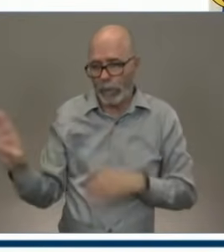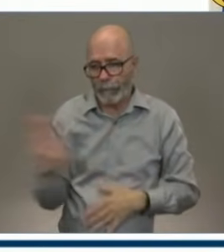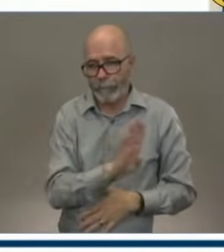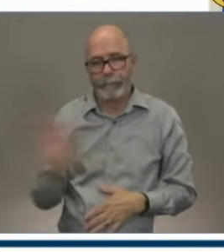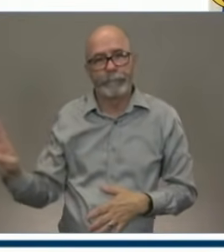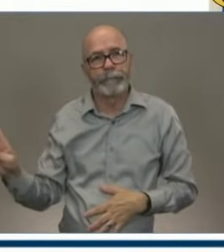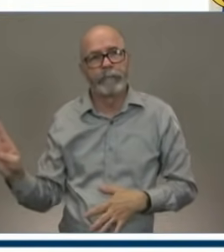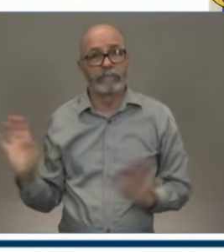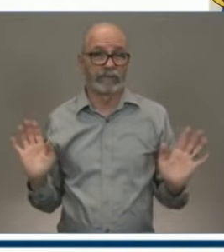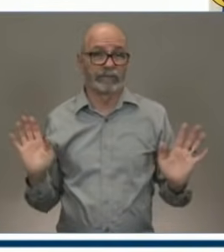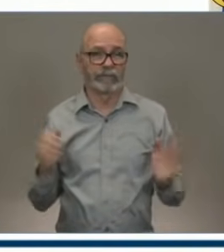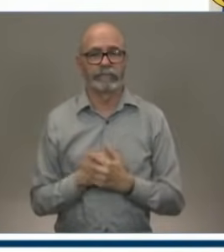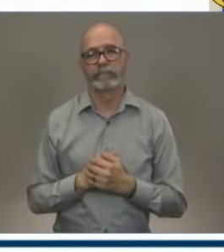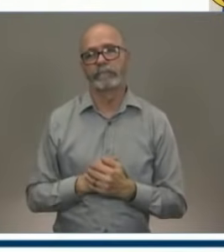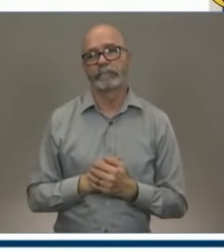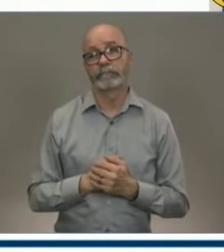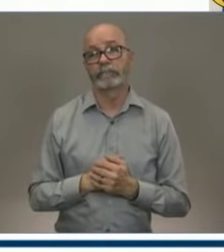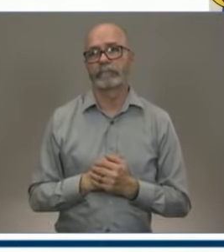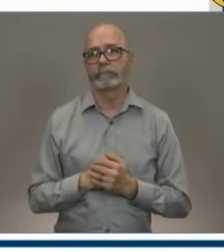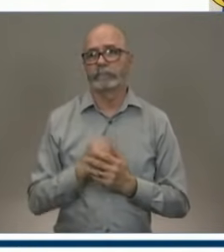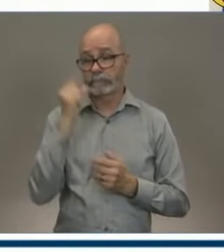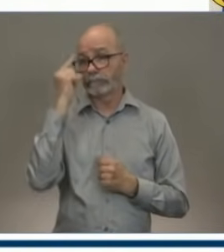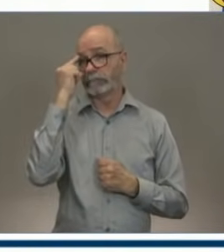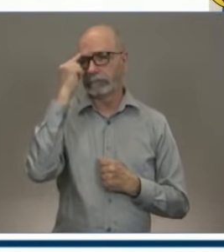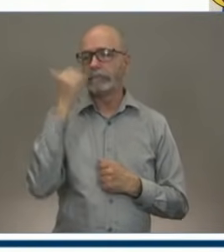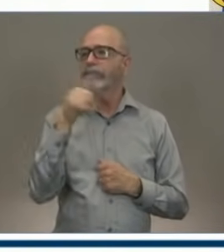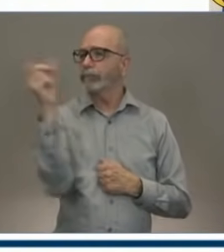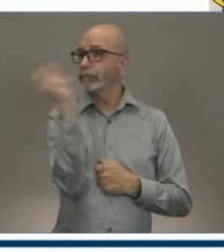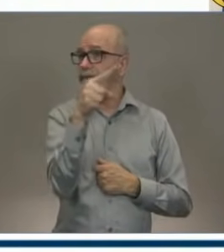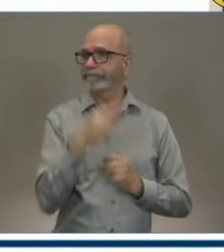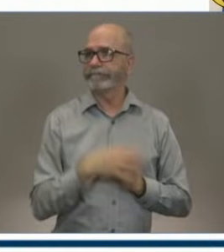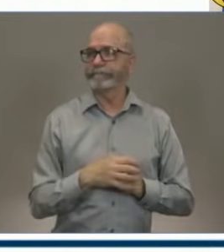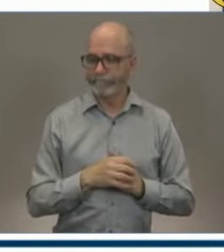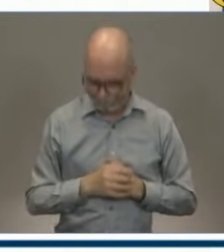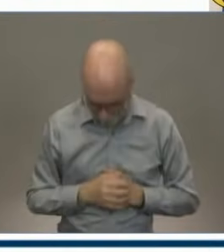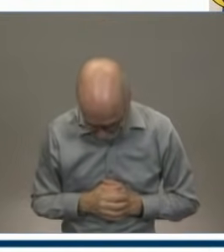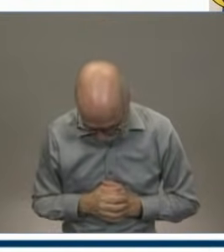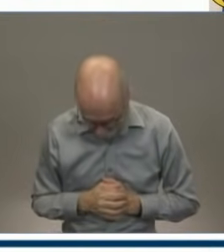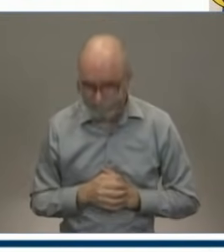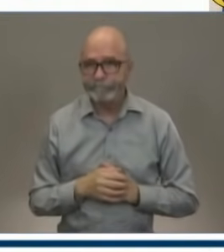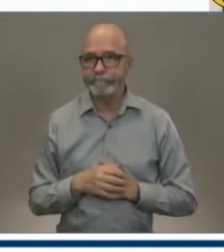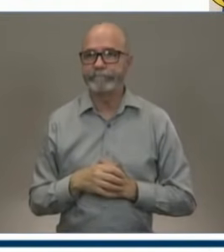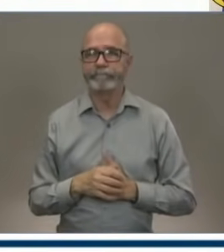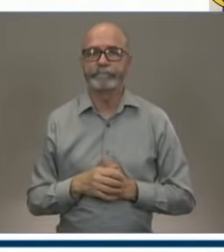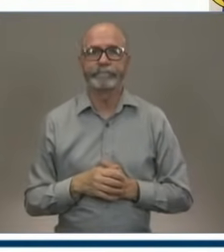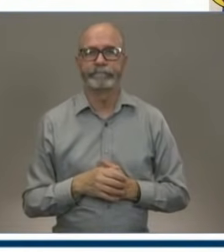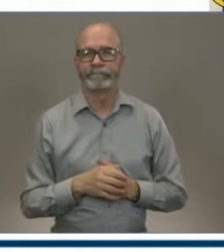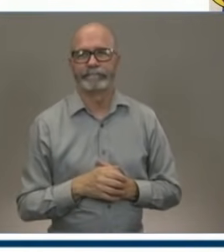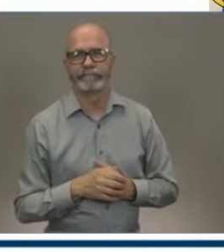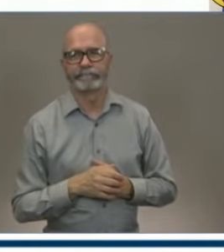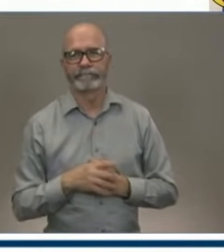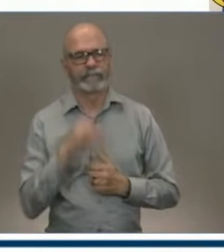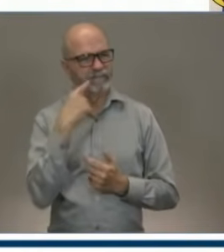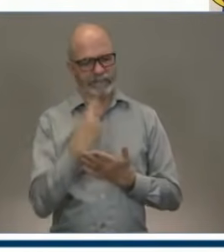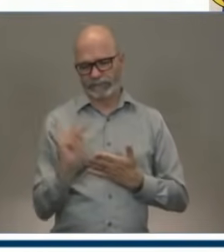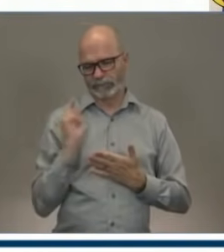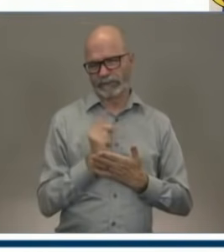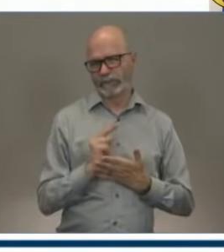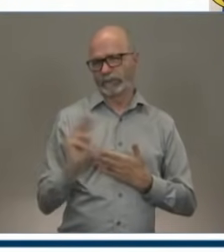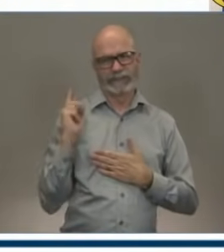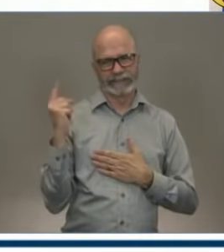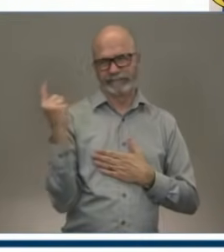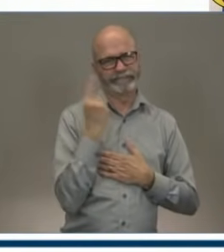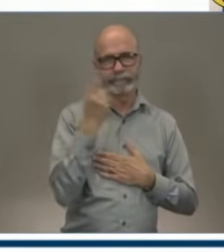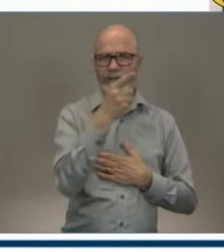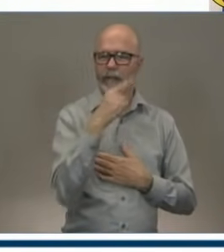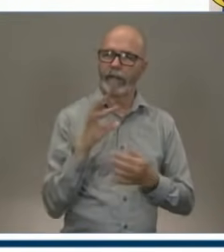Elizabeth. Thank you. A couple of weeks ago, you talked about the logistical challenge of setting